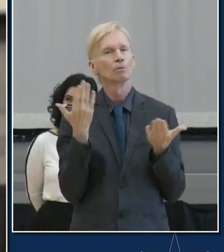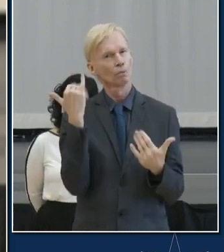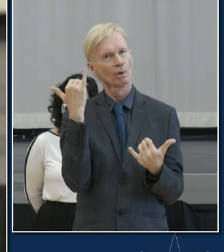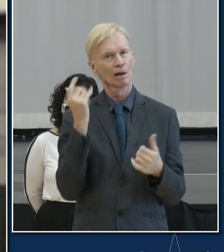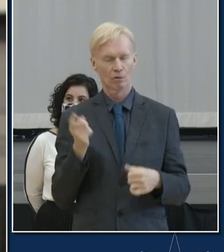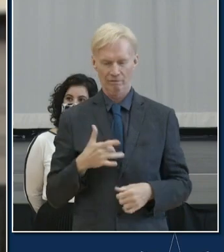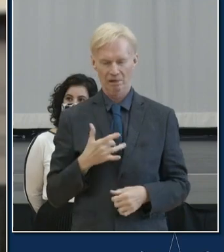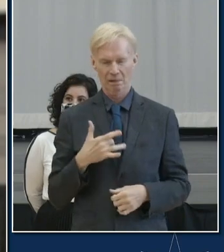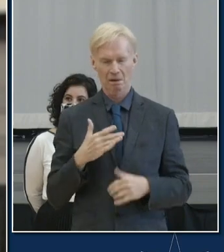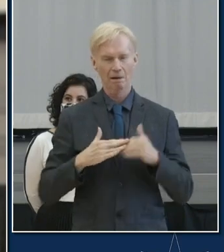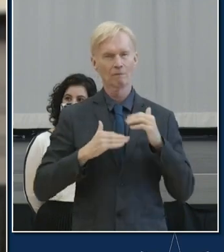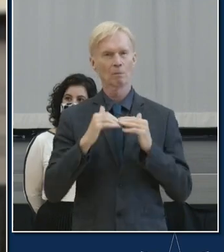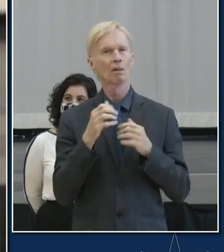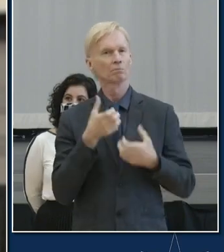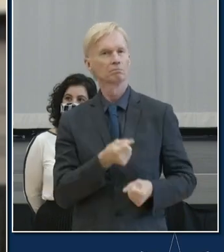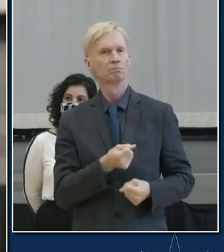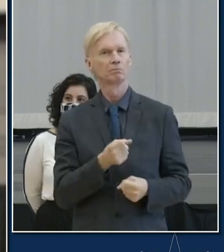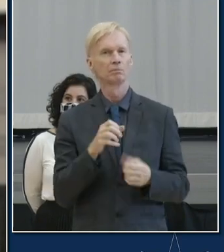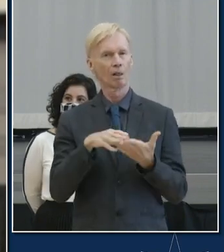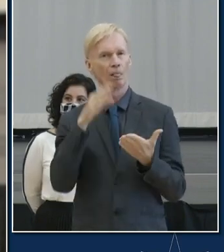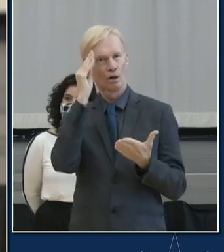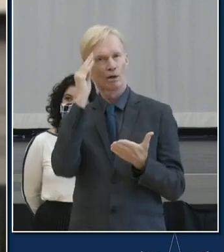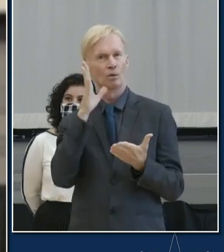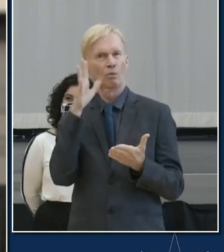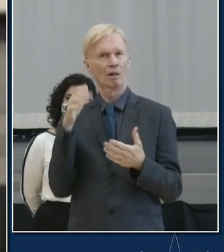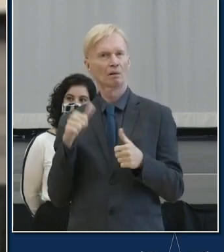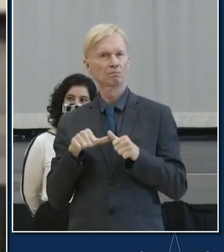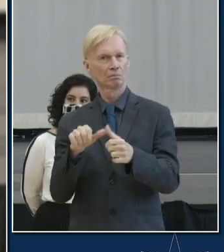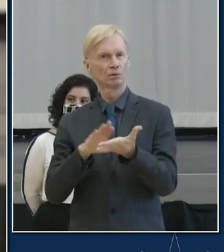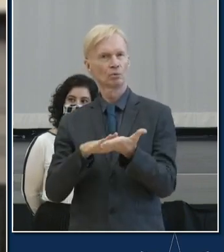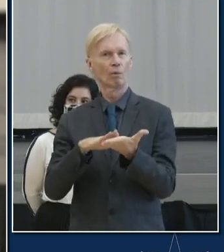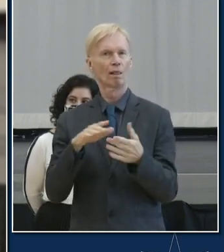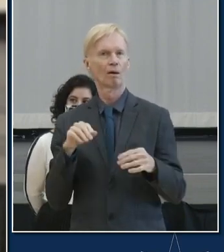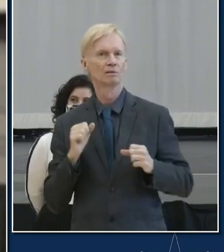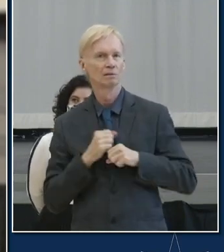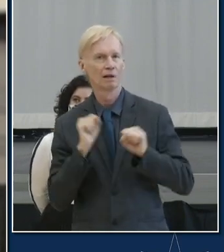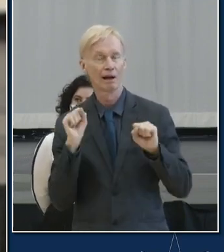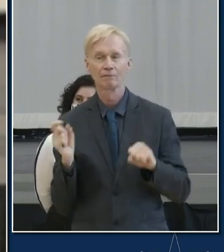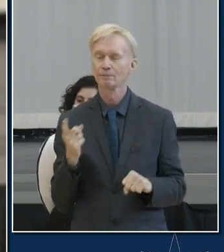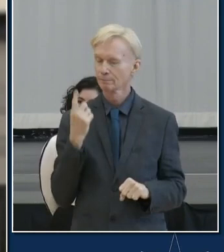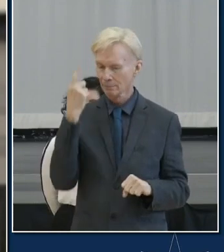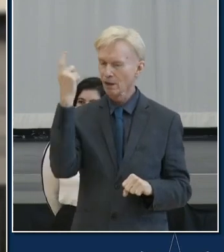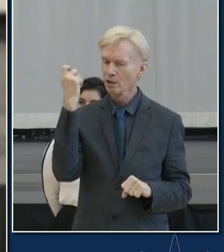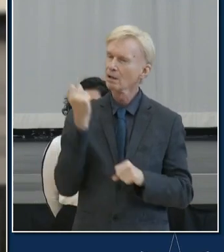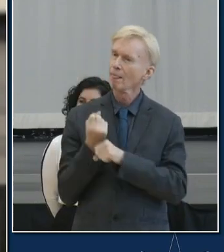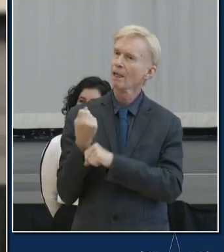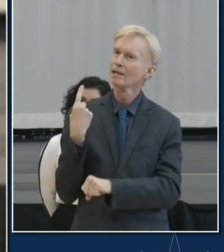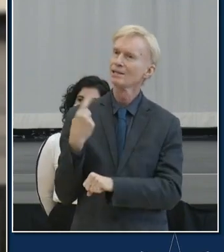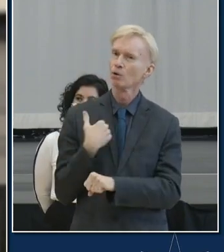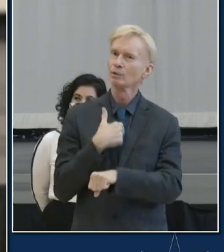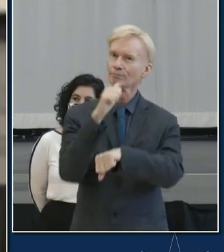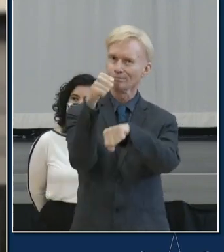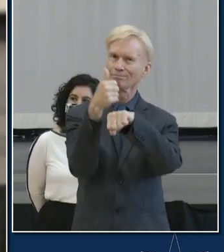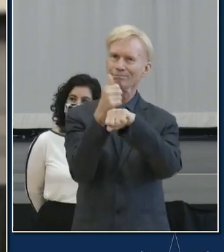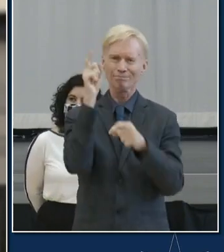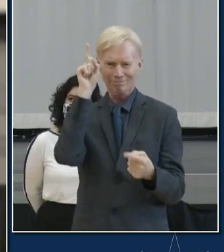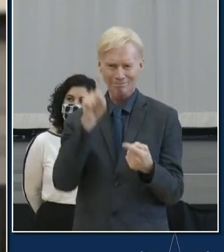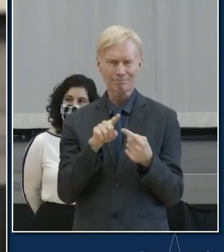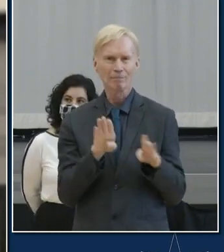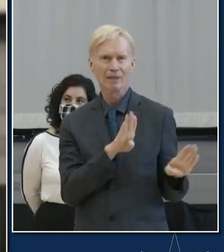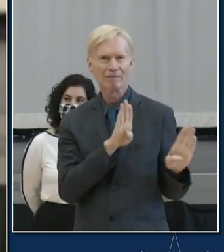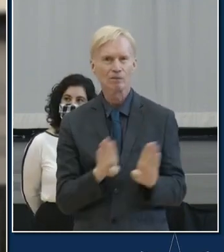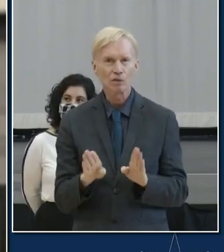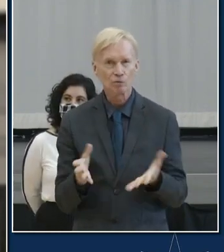learning is going to be safe? Because of the mitigation efforts that we put in last year. We studied a